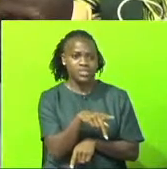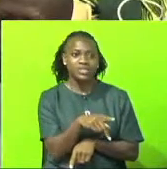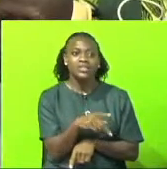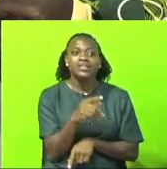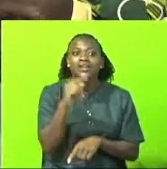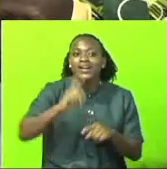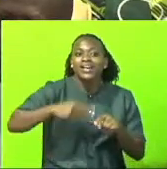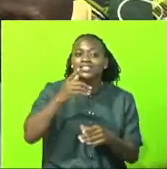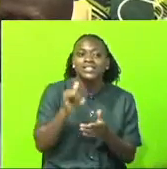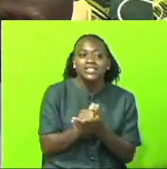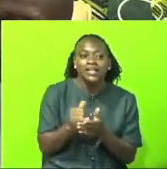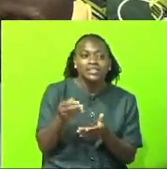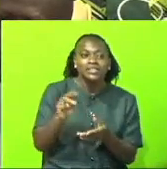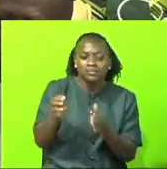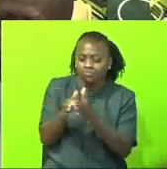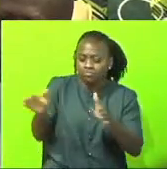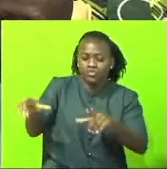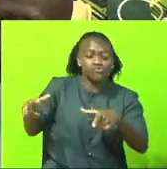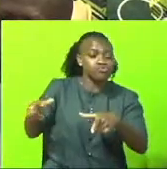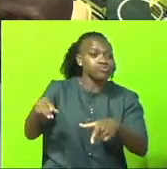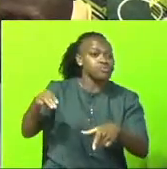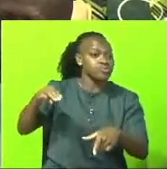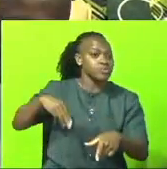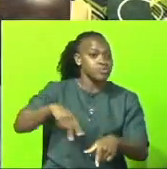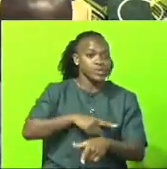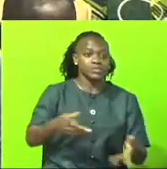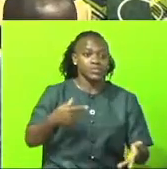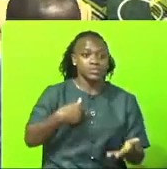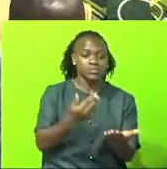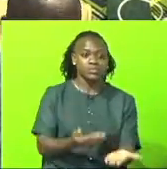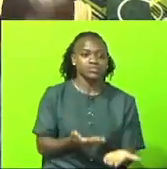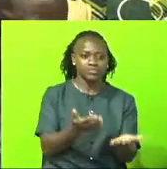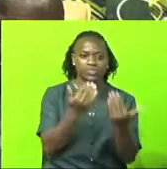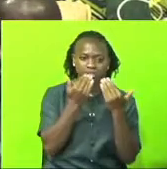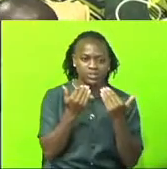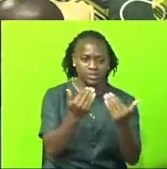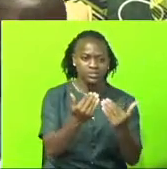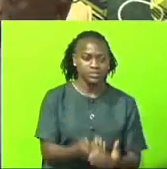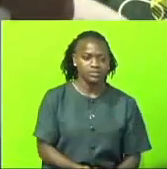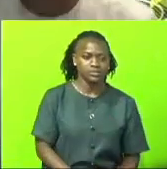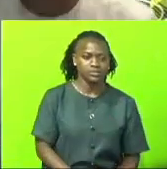majority caucus of this House. Mr. Speaker, I so submit. Thank you.